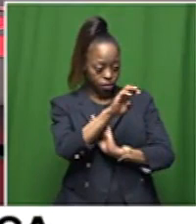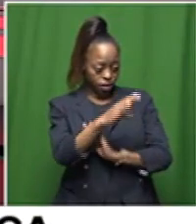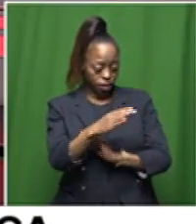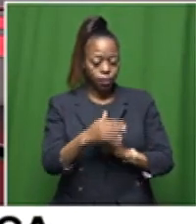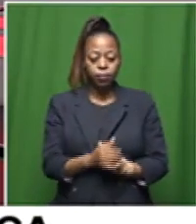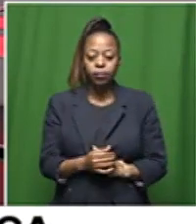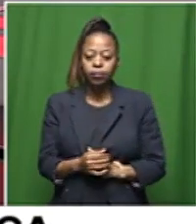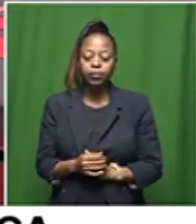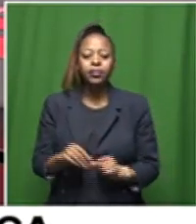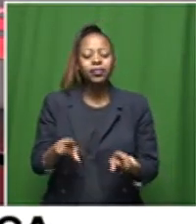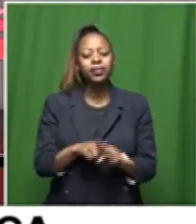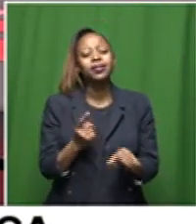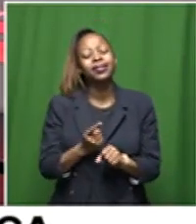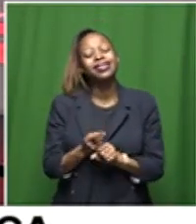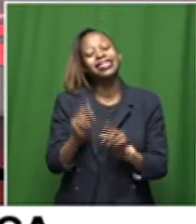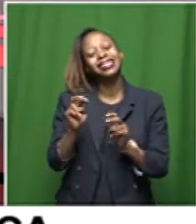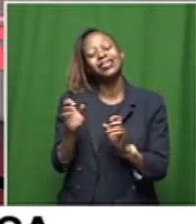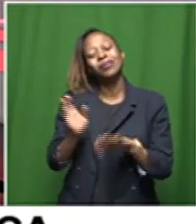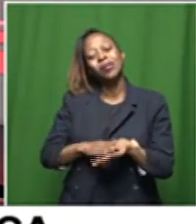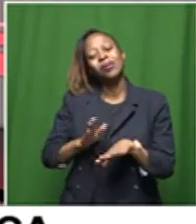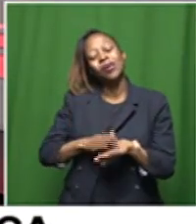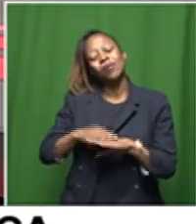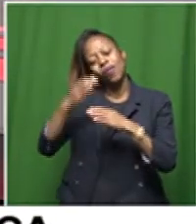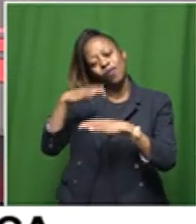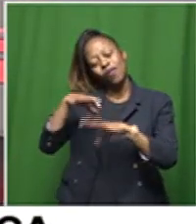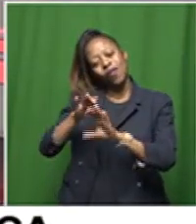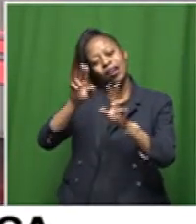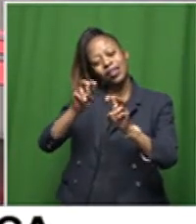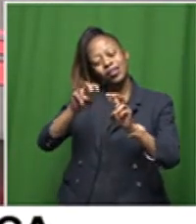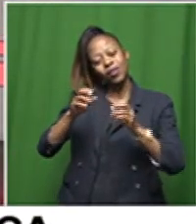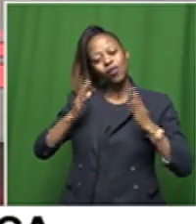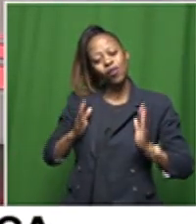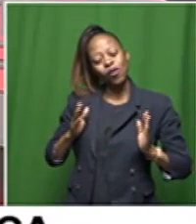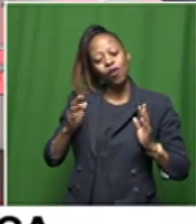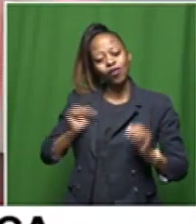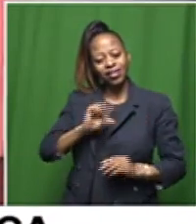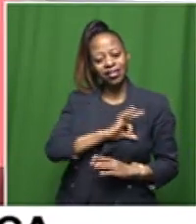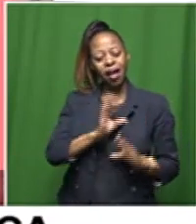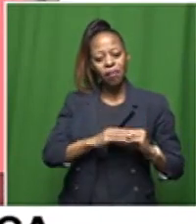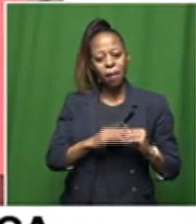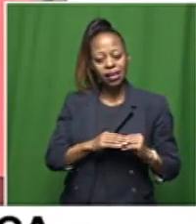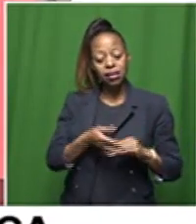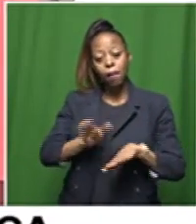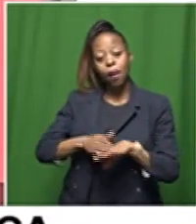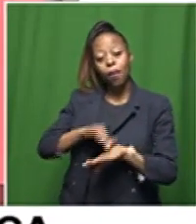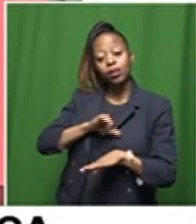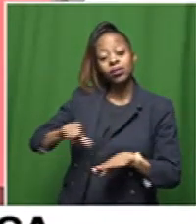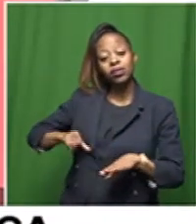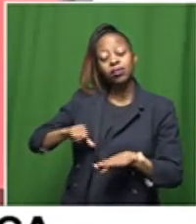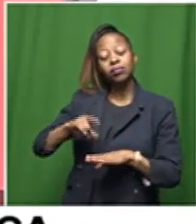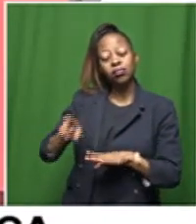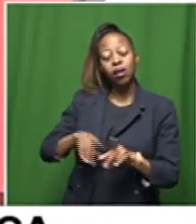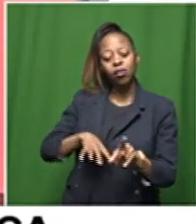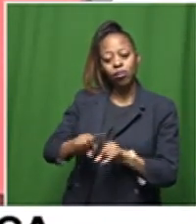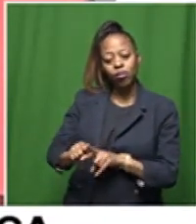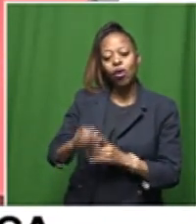I think the question from Mokoena really encompasses around the idea of human resources. Specifically for the surgical backlogs, very quickly,